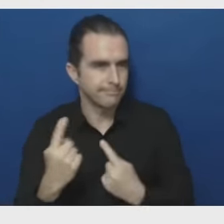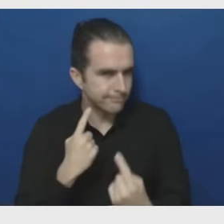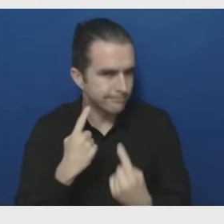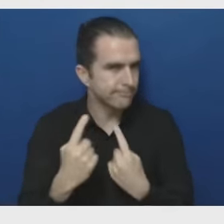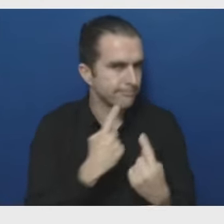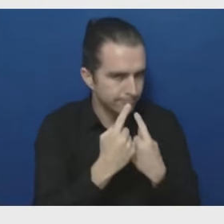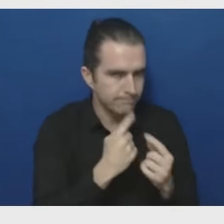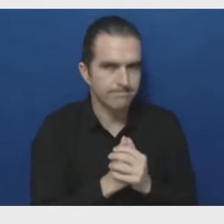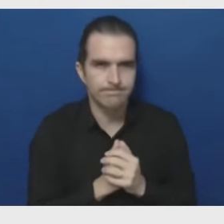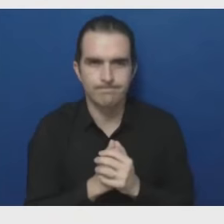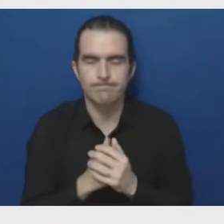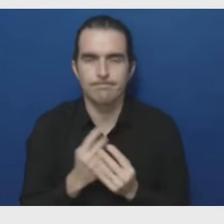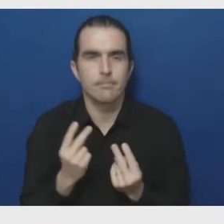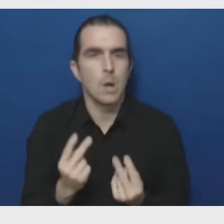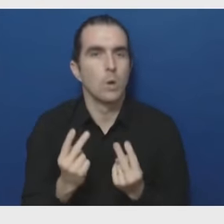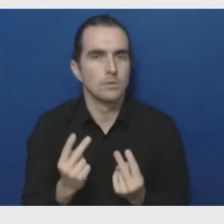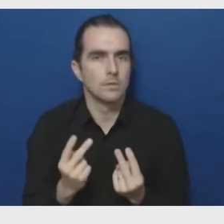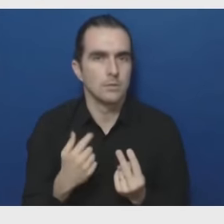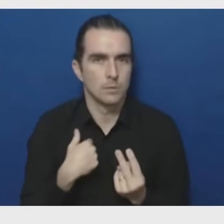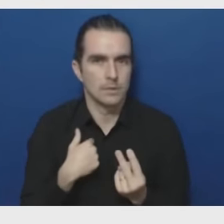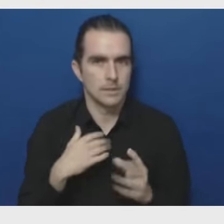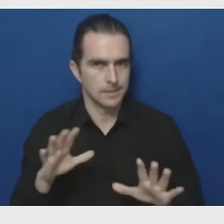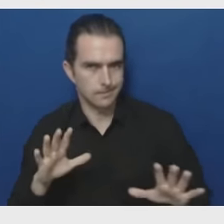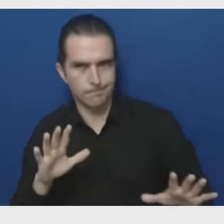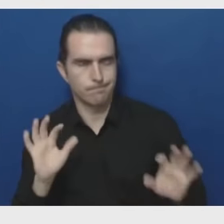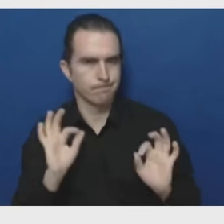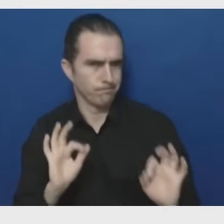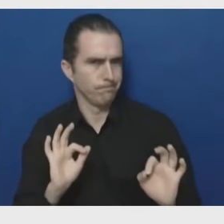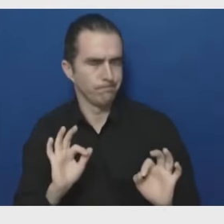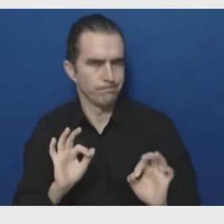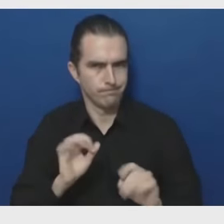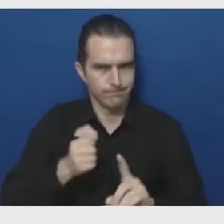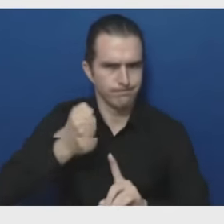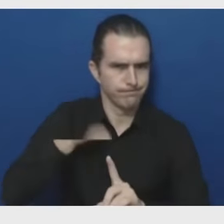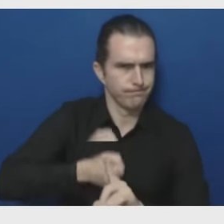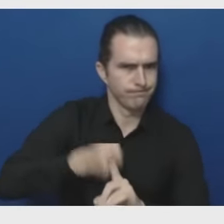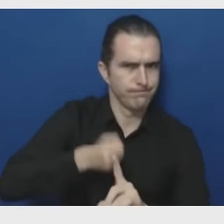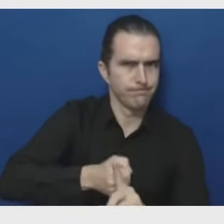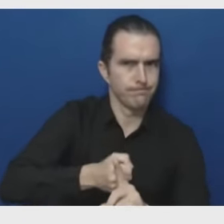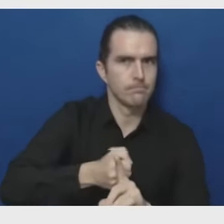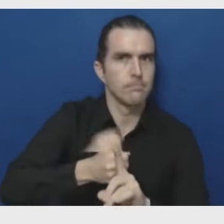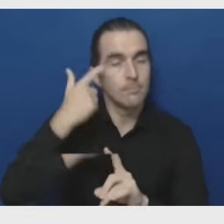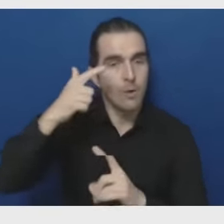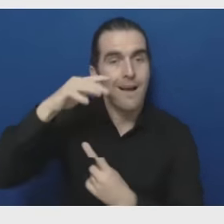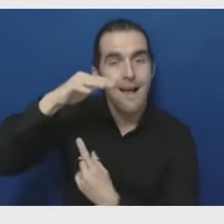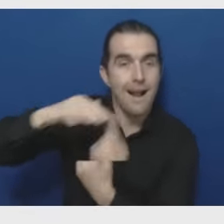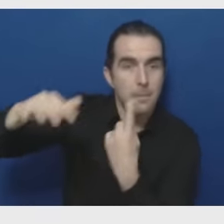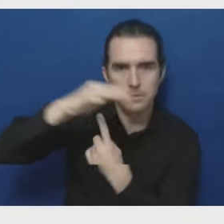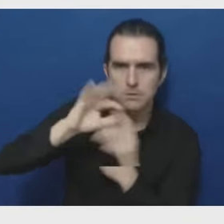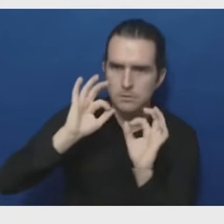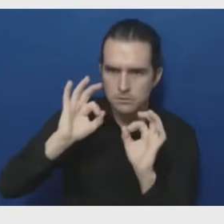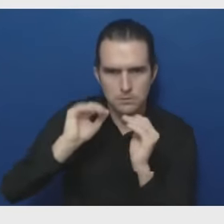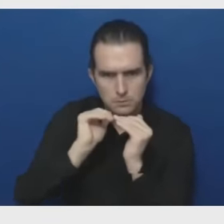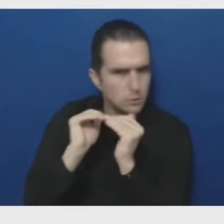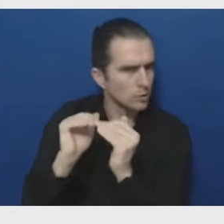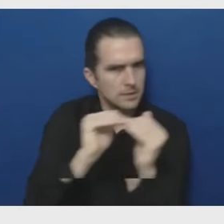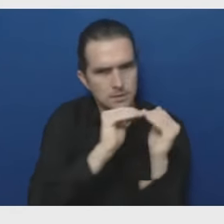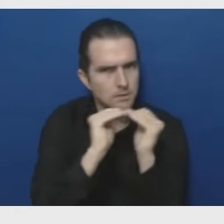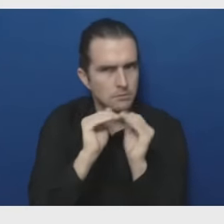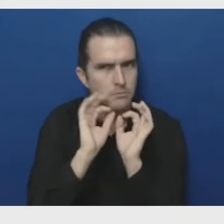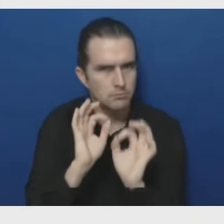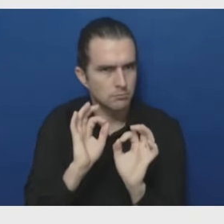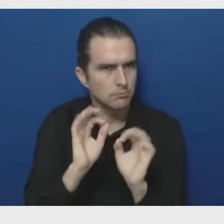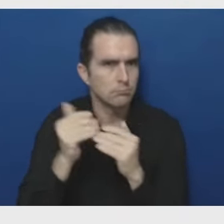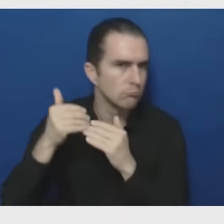meaningful dialogues and not, you know, tick the boxes exercise with young people all over the world. We'll be heading soon